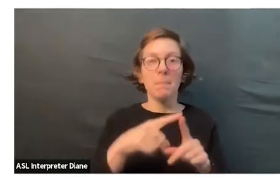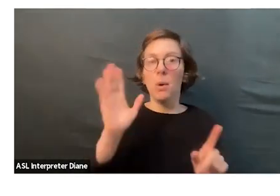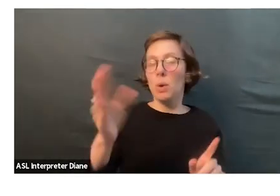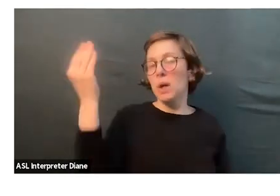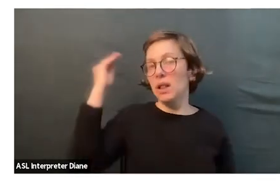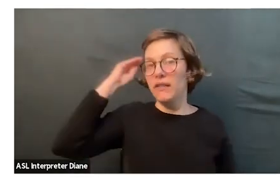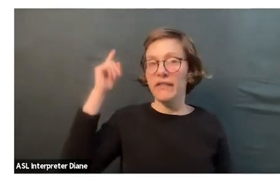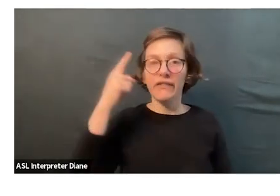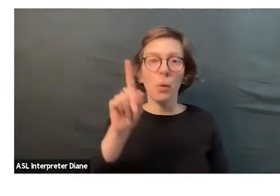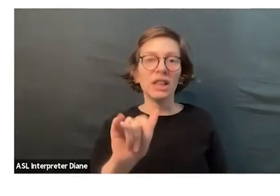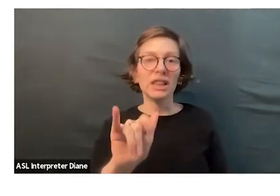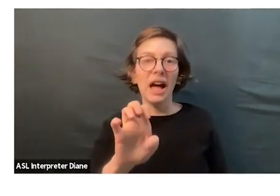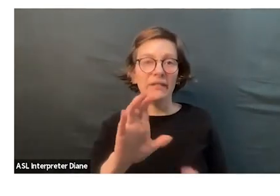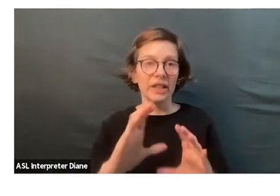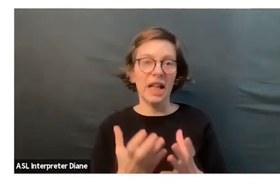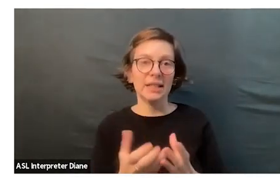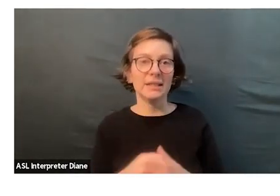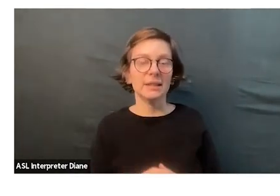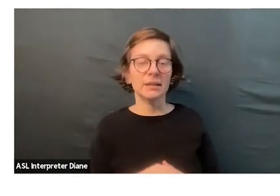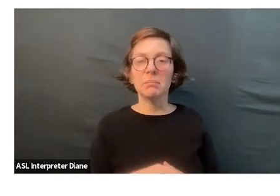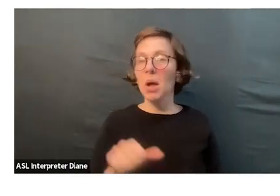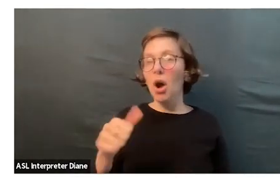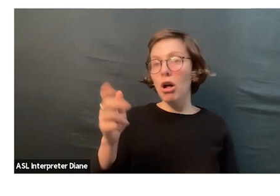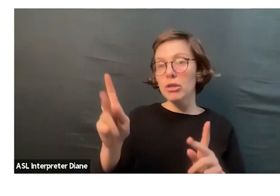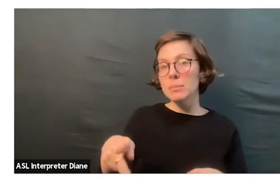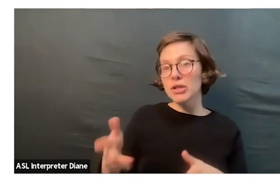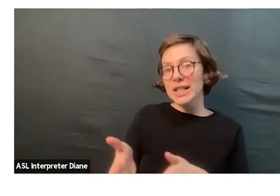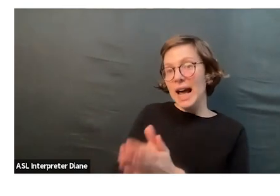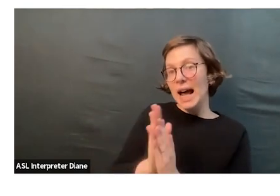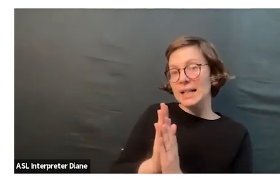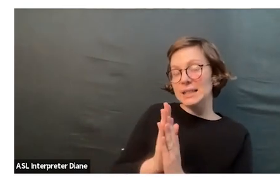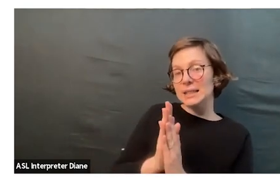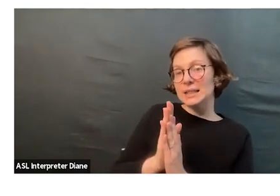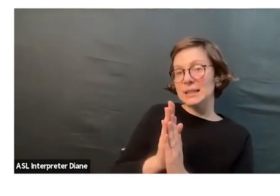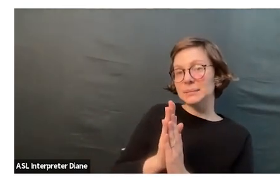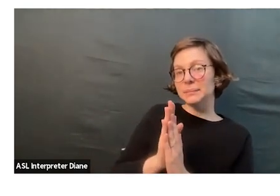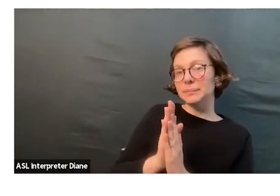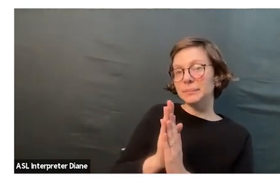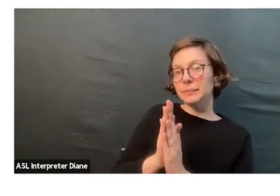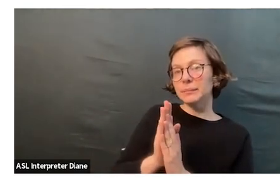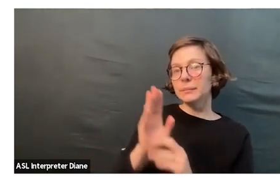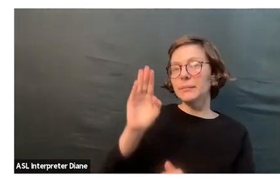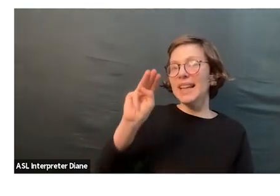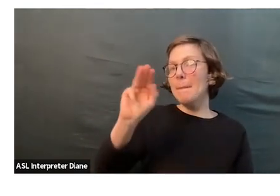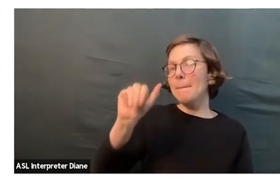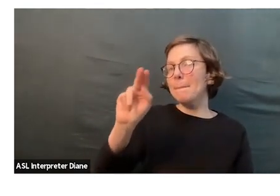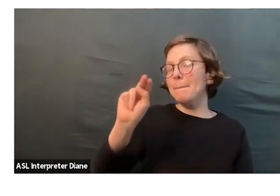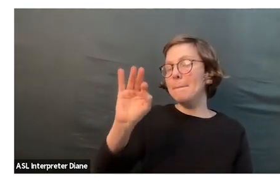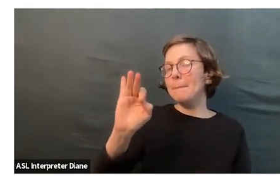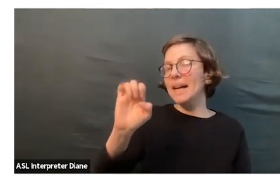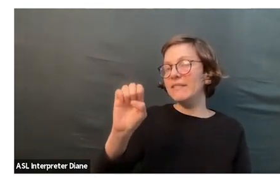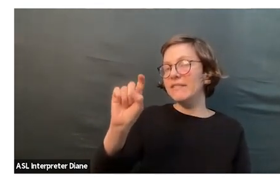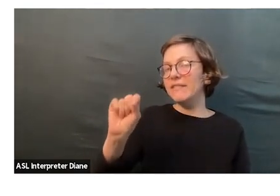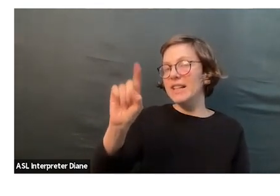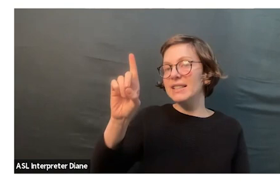lot, even when I post on social media. Folks argue that instead of using the word colonialism, we should be using the